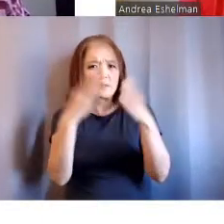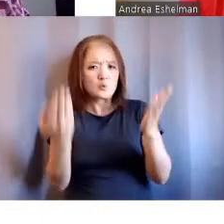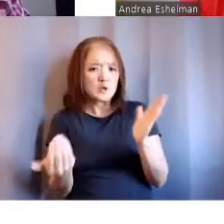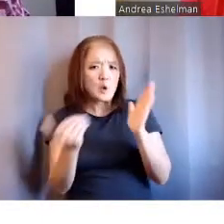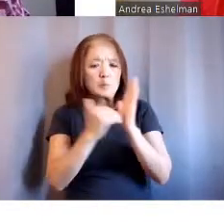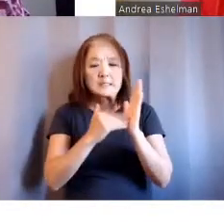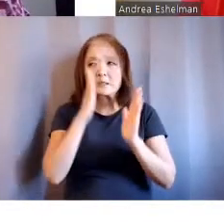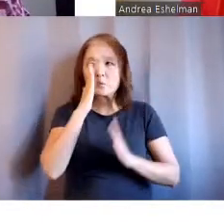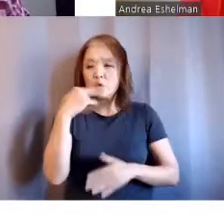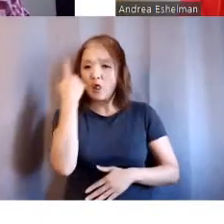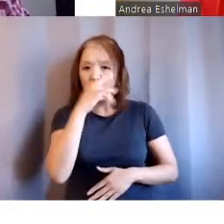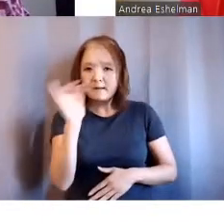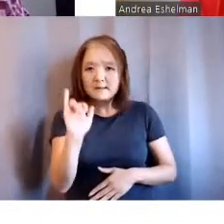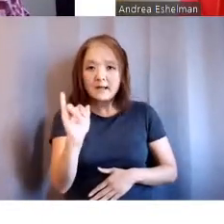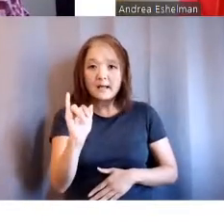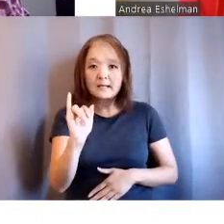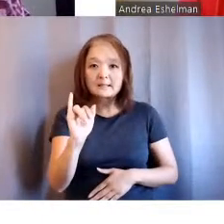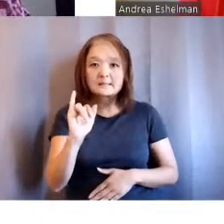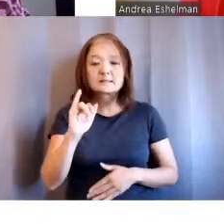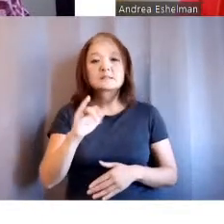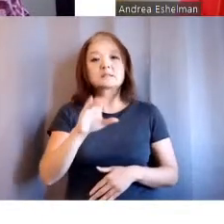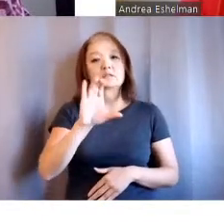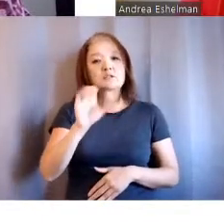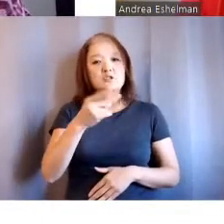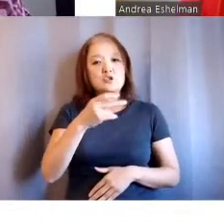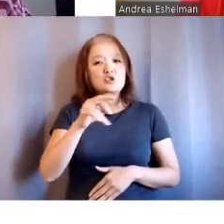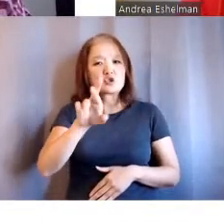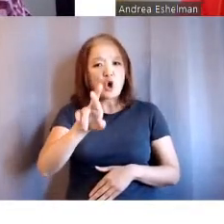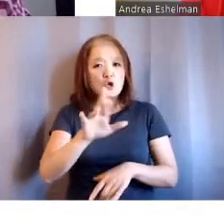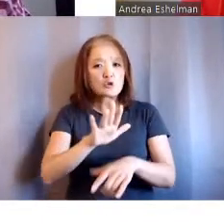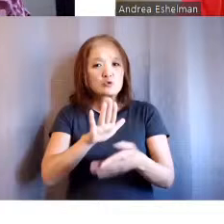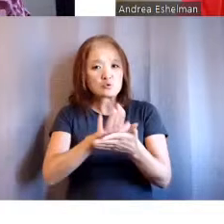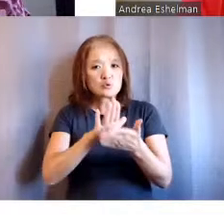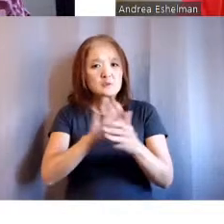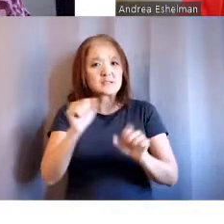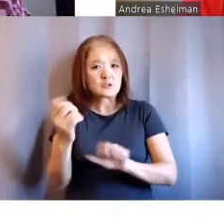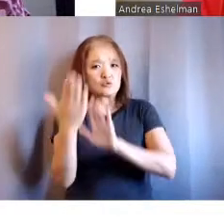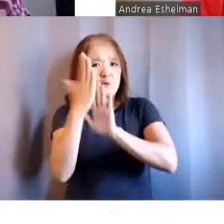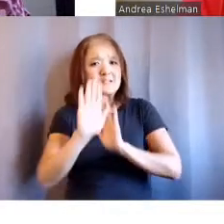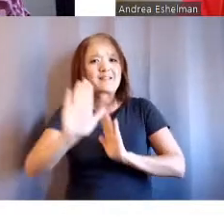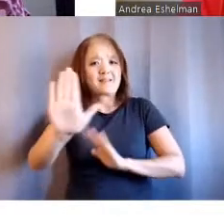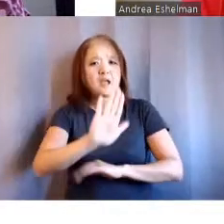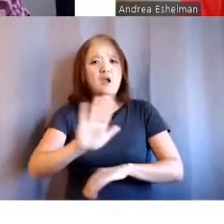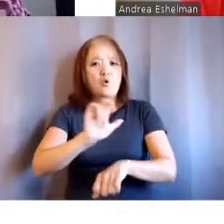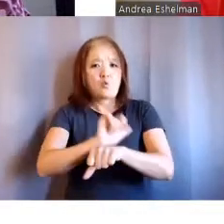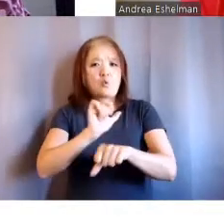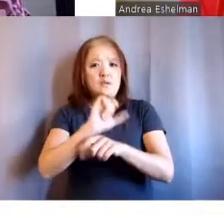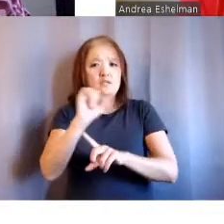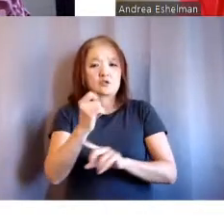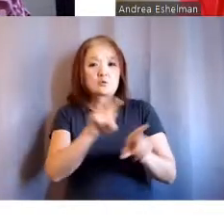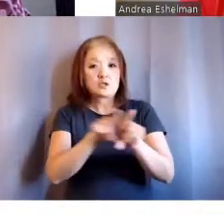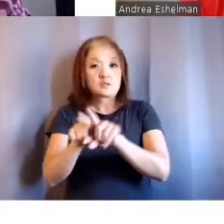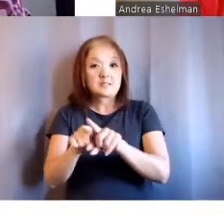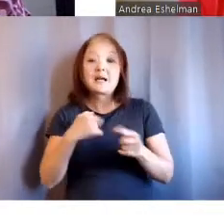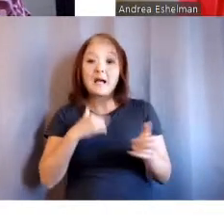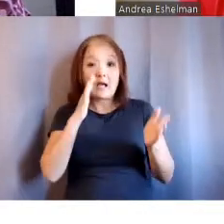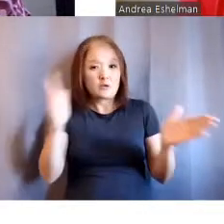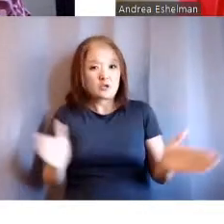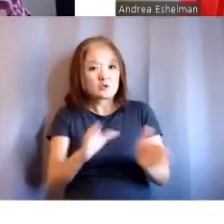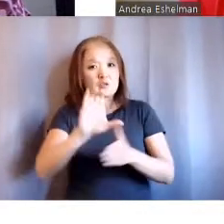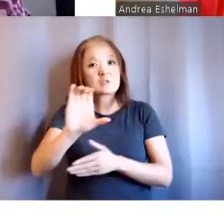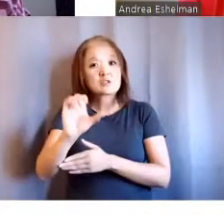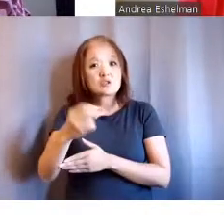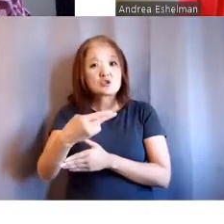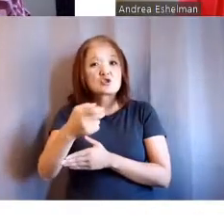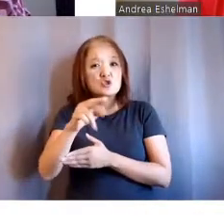turn the charter schools can address their working conditions and things of that nature. I would encourage charters, if you